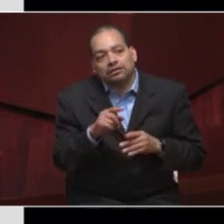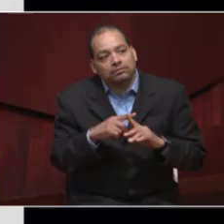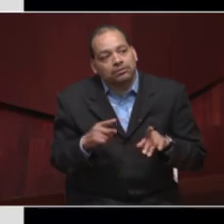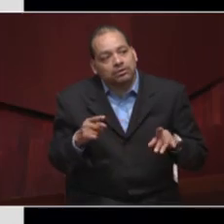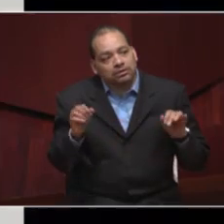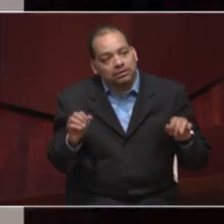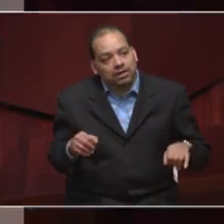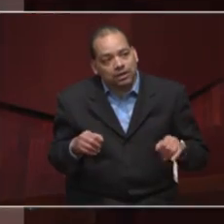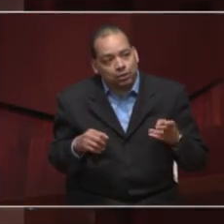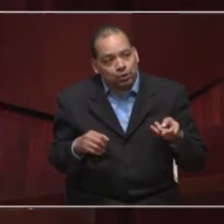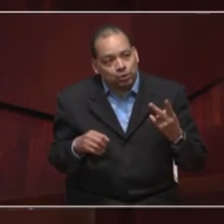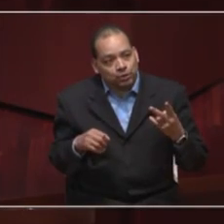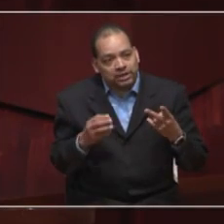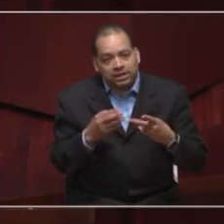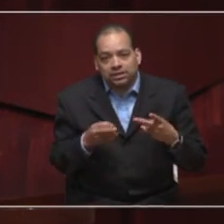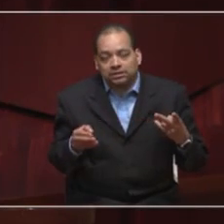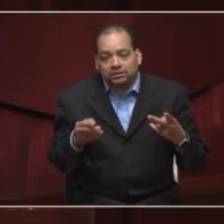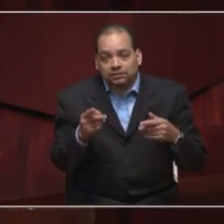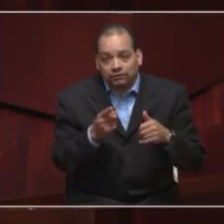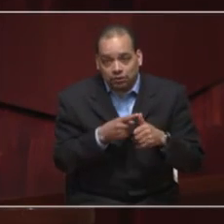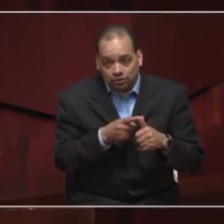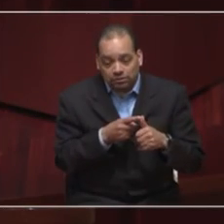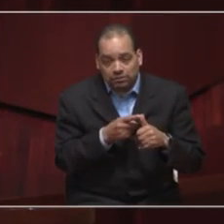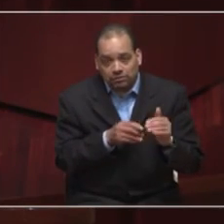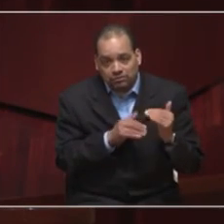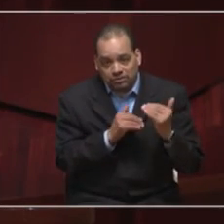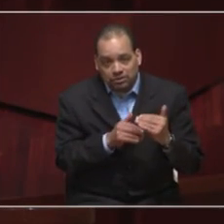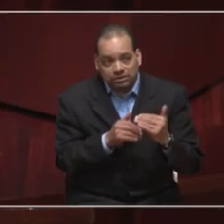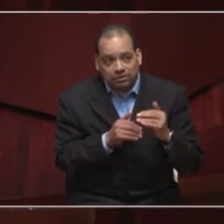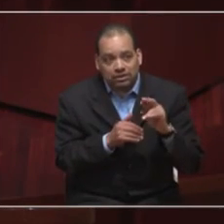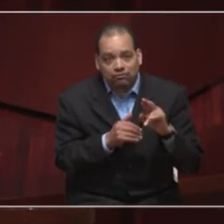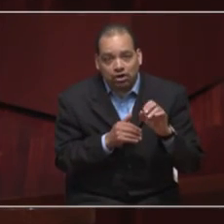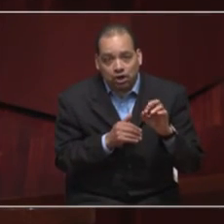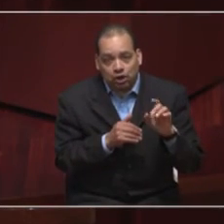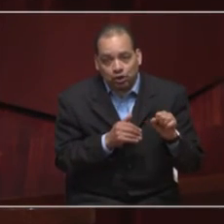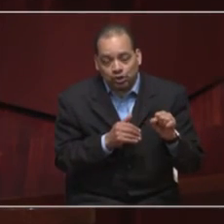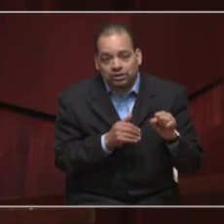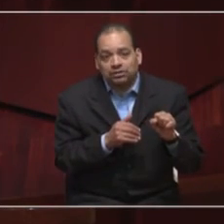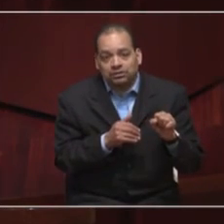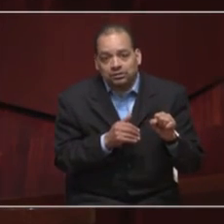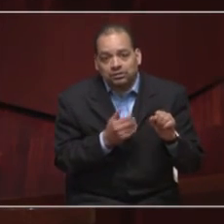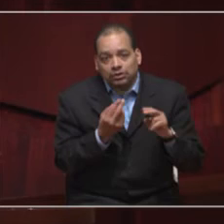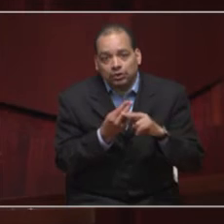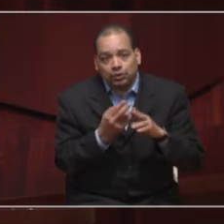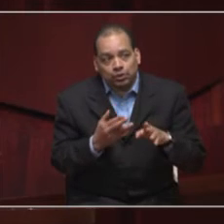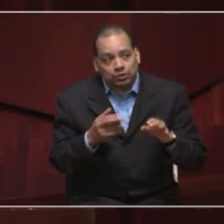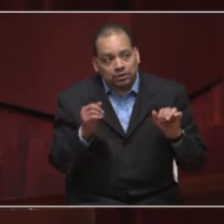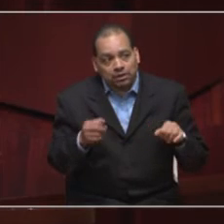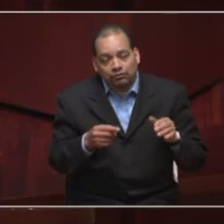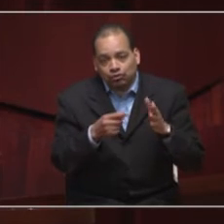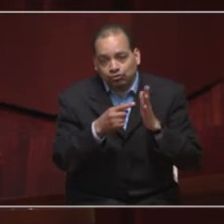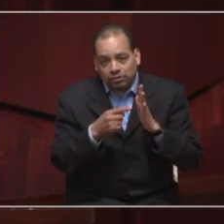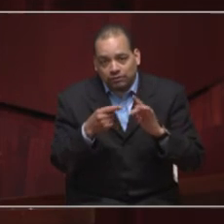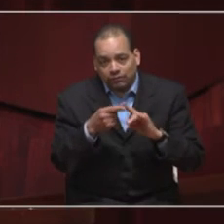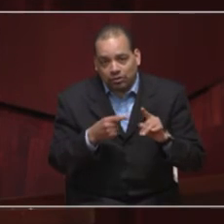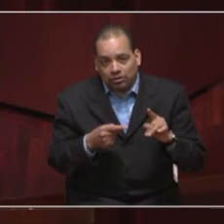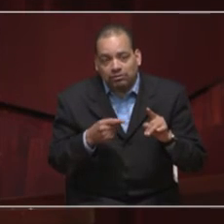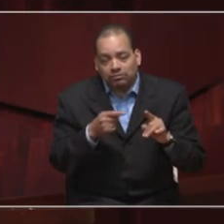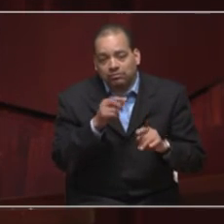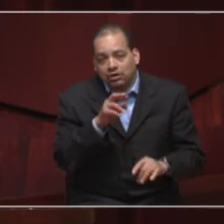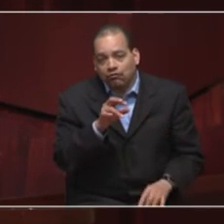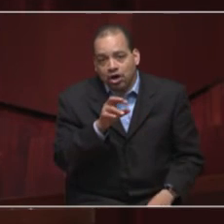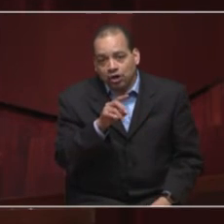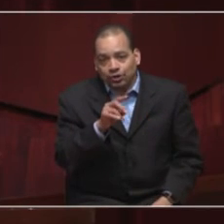can do 2 things. Number 1, it restricts the records that a particular user can retrieve from the record